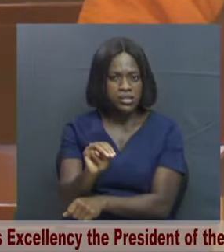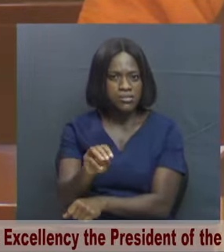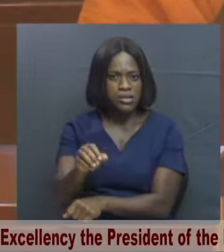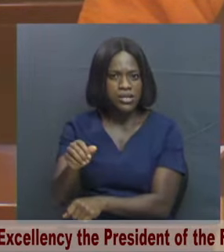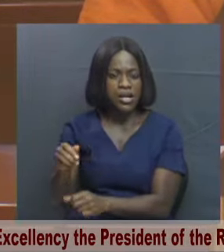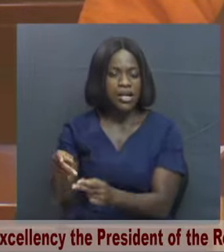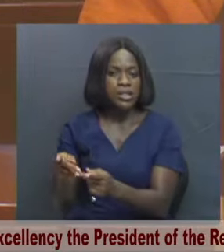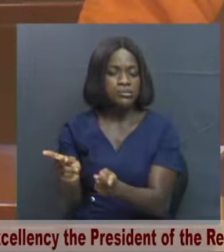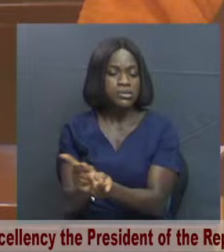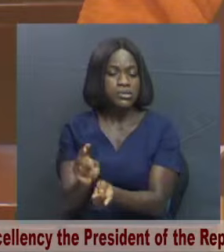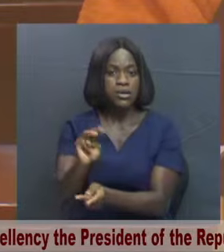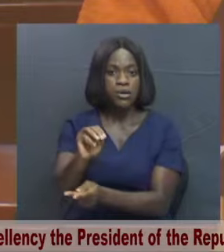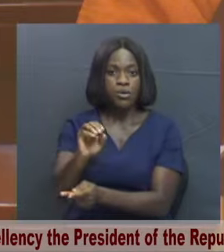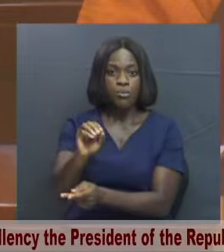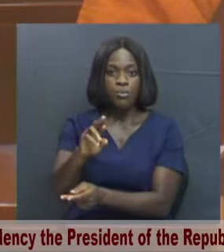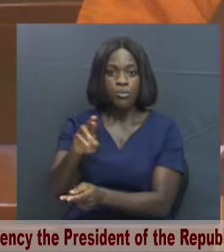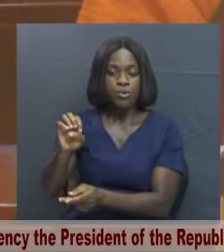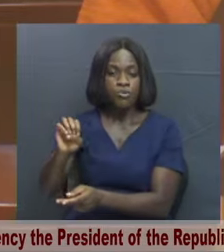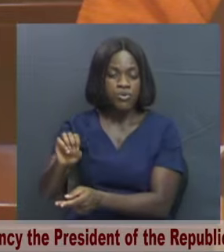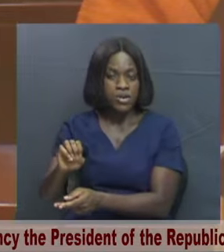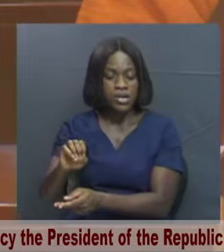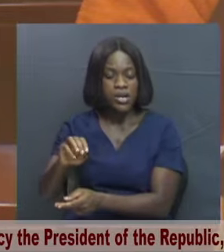Moray mford